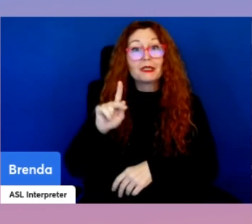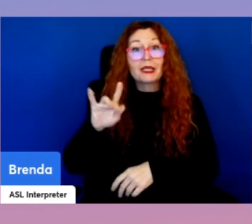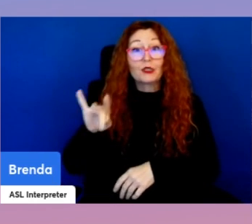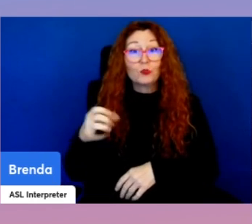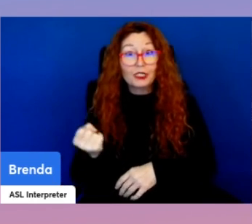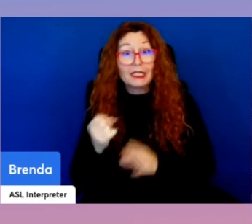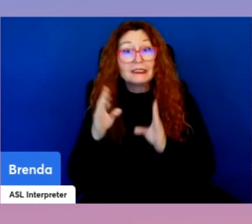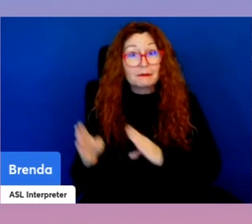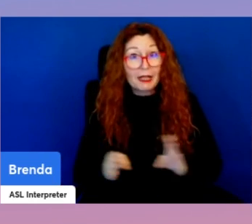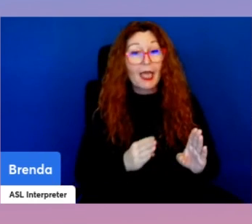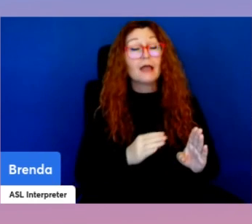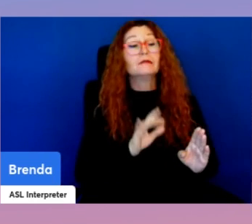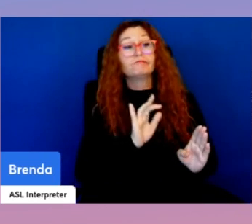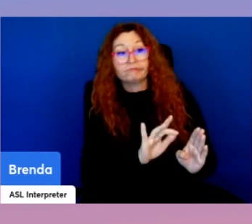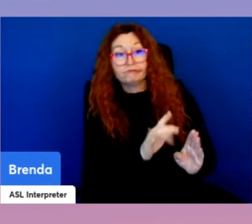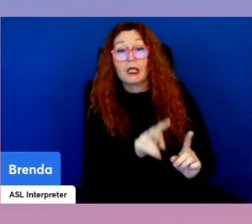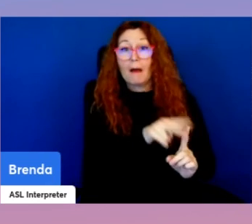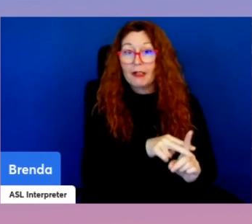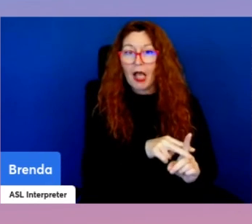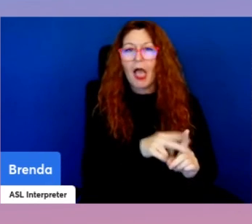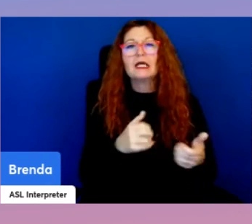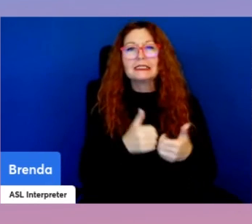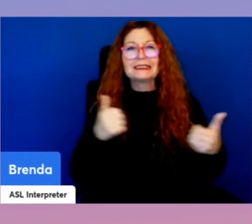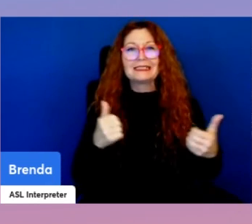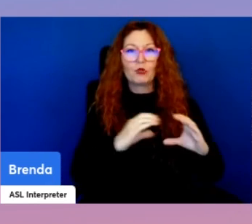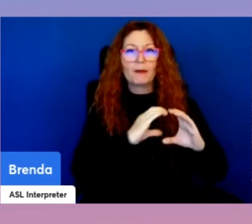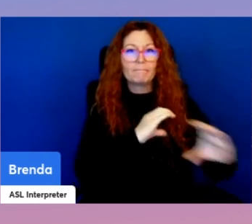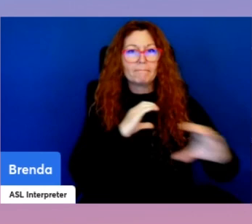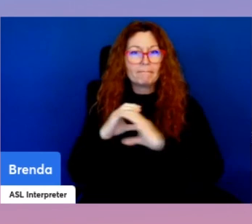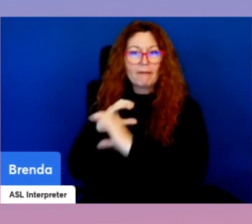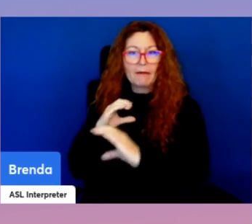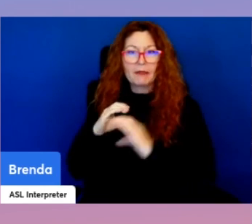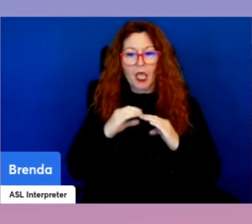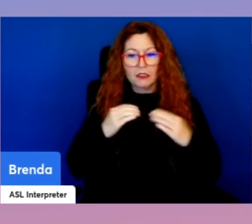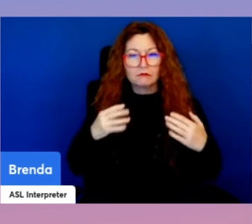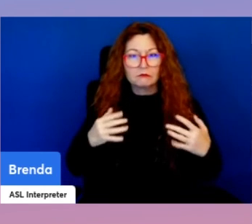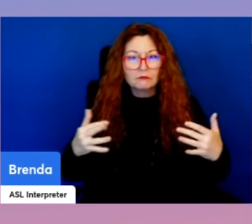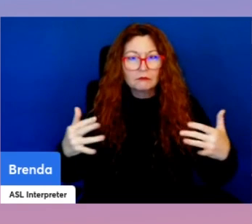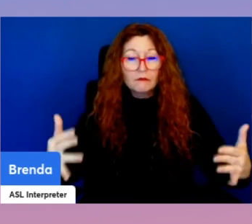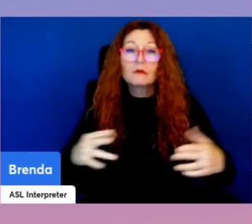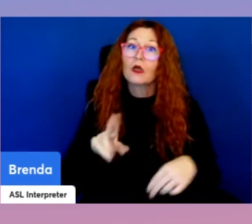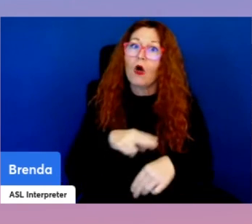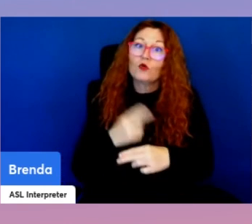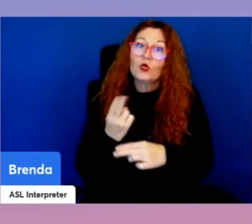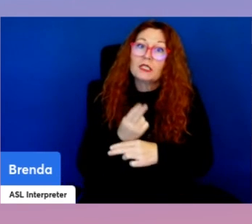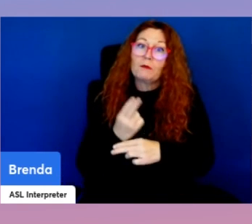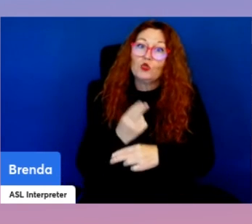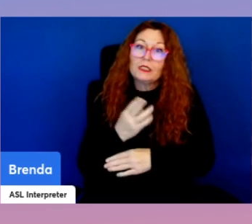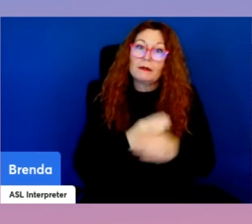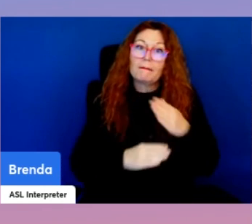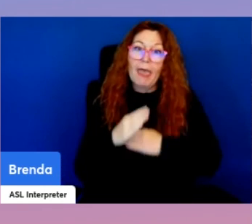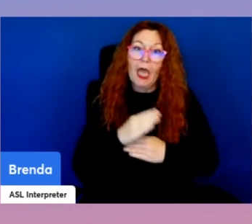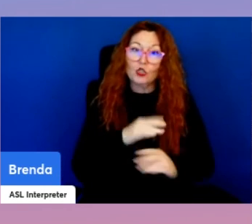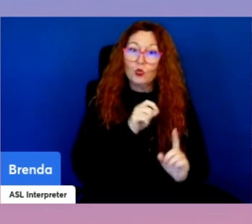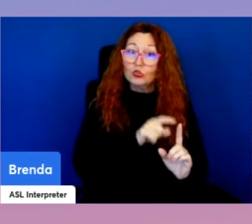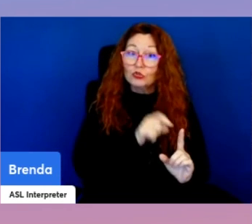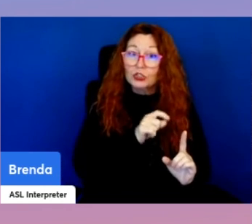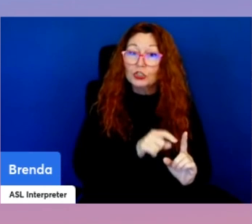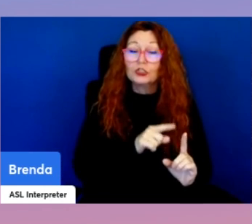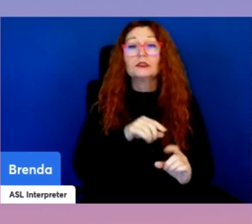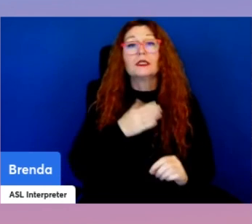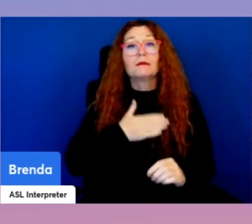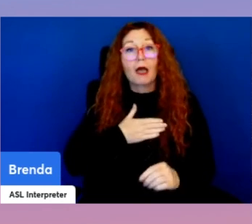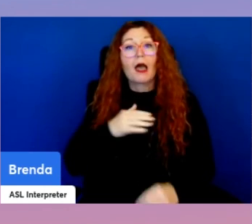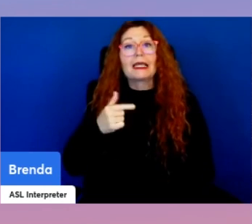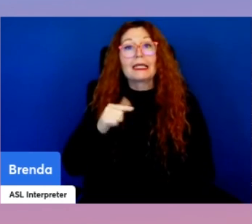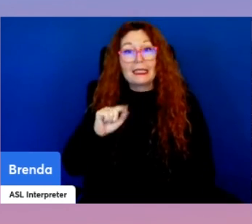kind of separate pipelines that get executed. Now, of course, I'm using manual triggers within my GitHub